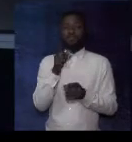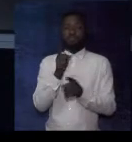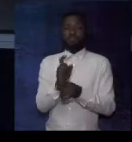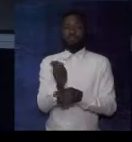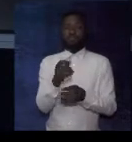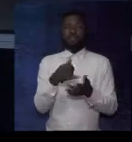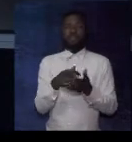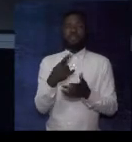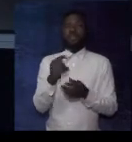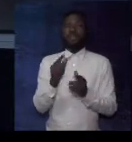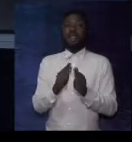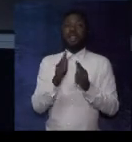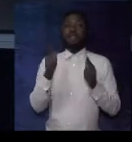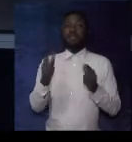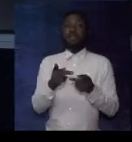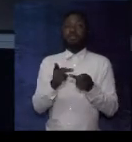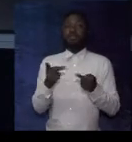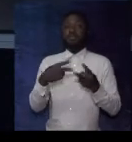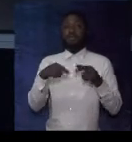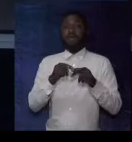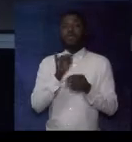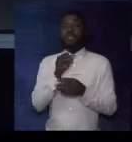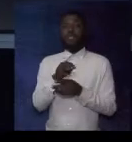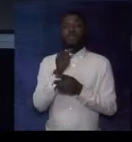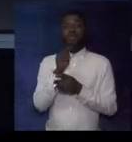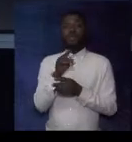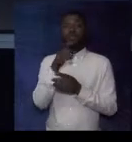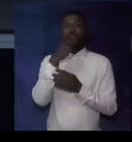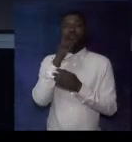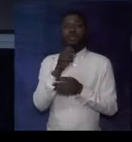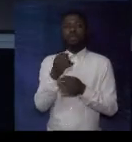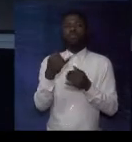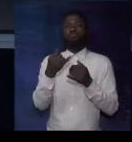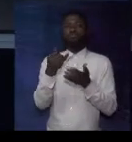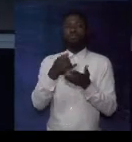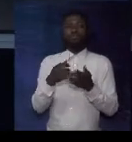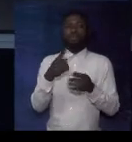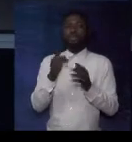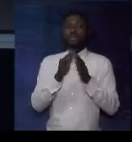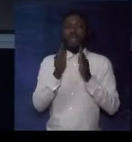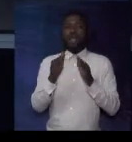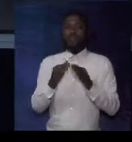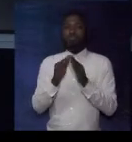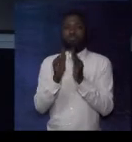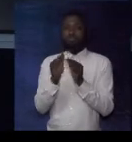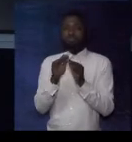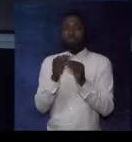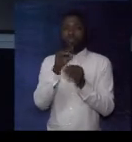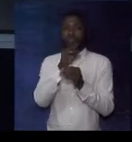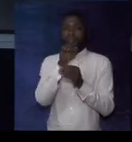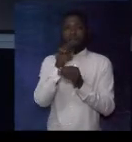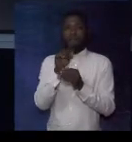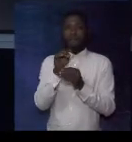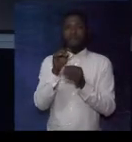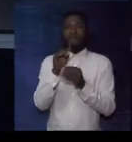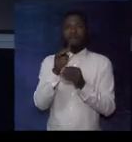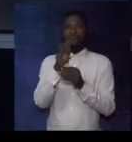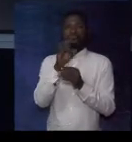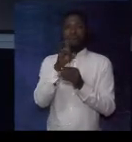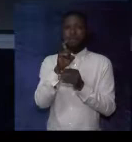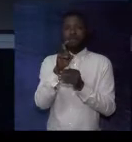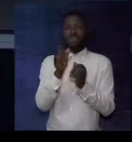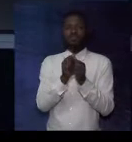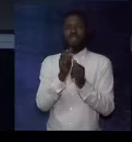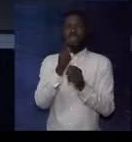write it normally. So the largest place value is million. So what you must do is that you must draw the house for millions with